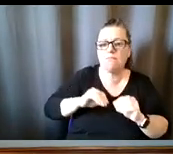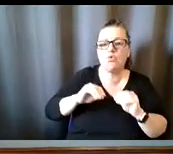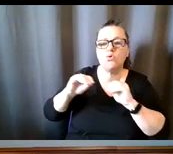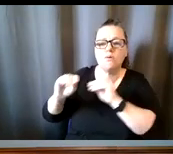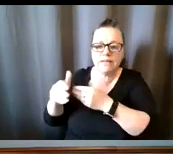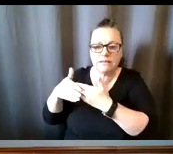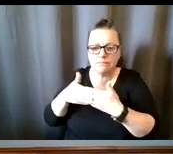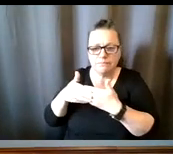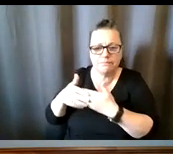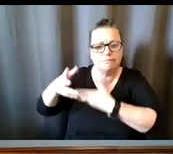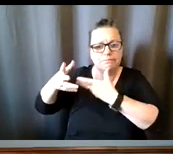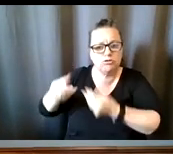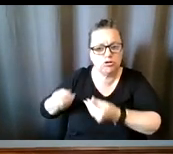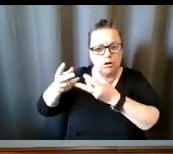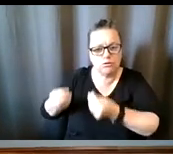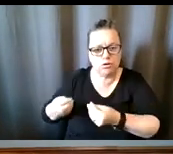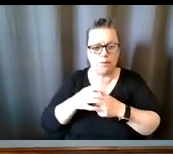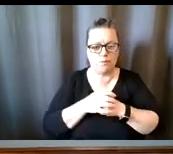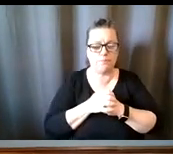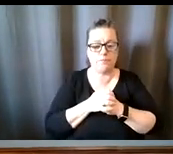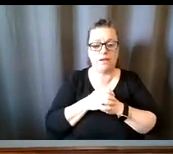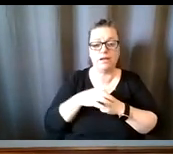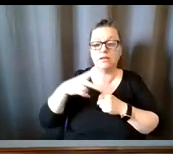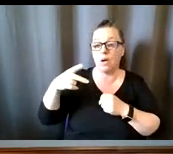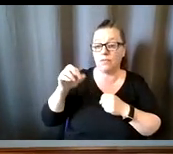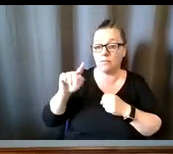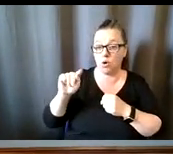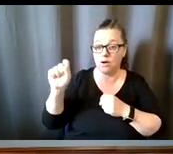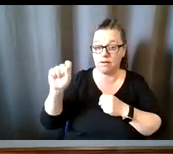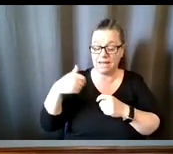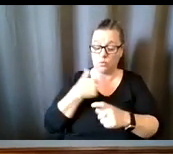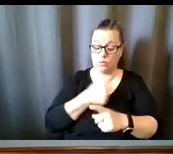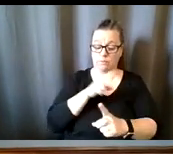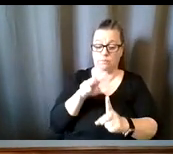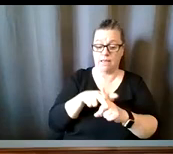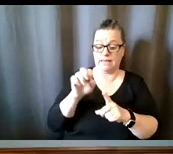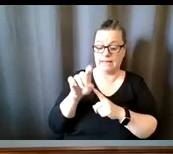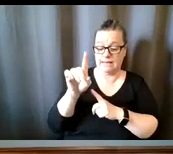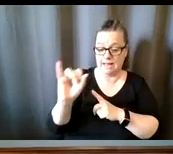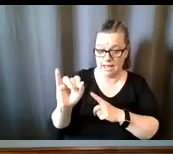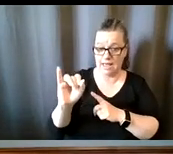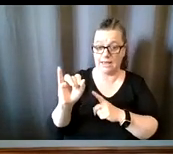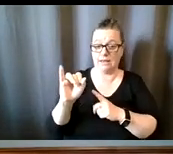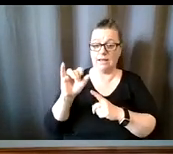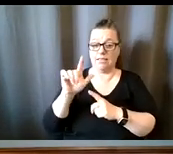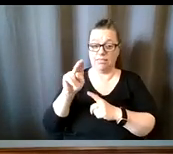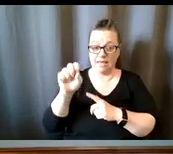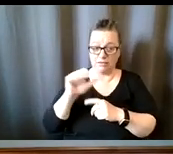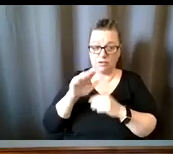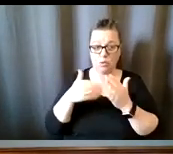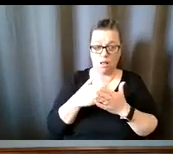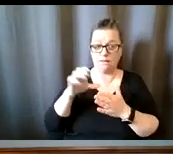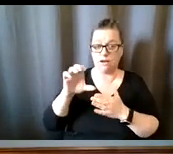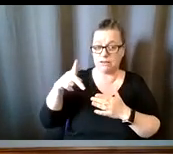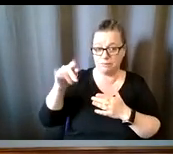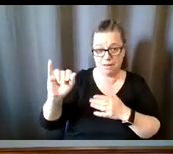another. So at the Port of Seattle, we have been applying an EDI lens to all of our CPI work. That's pretty much since I've